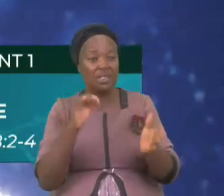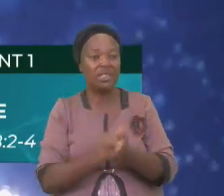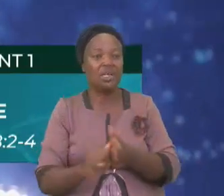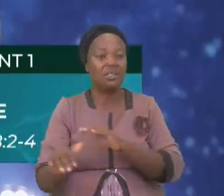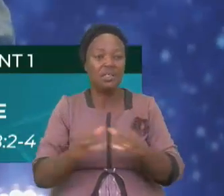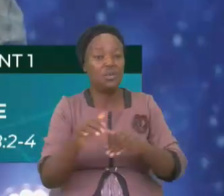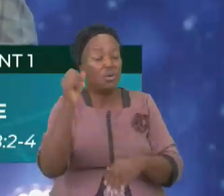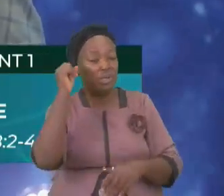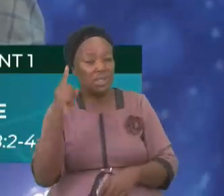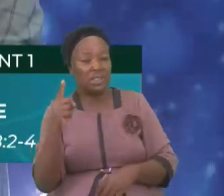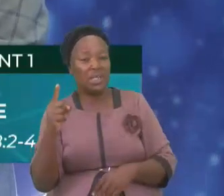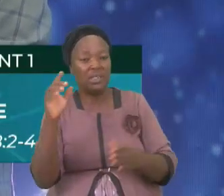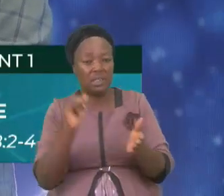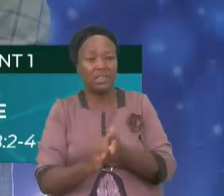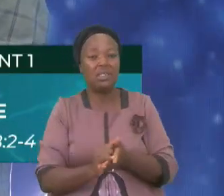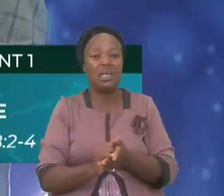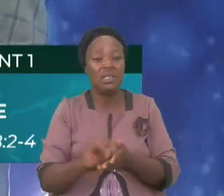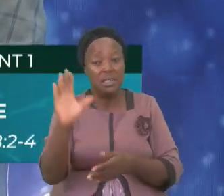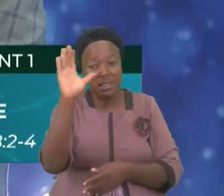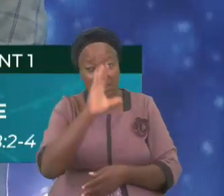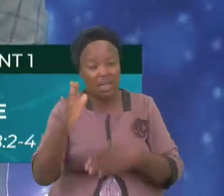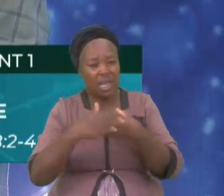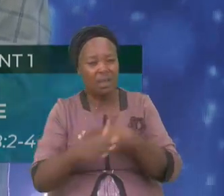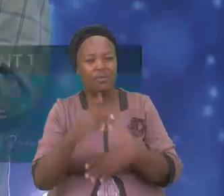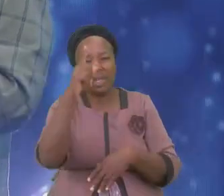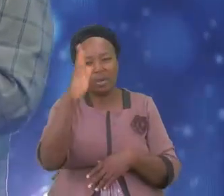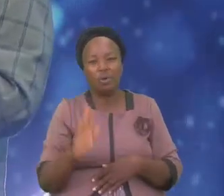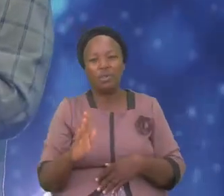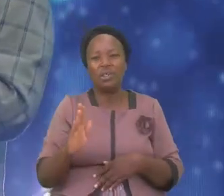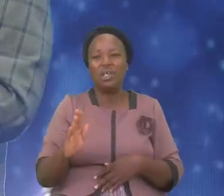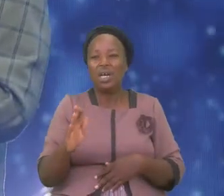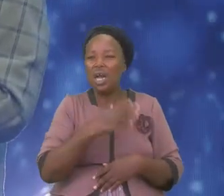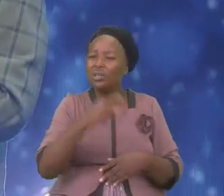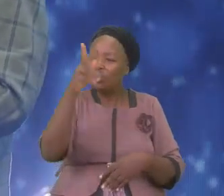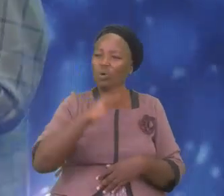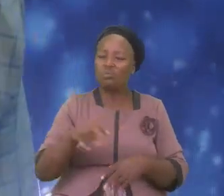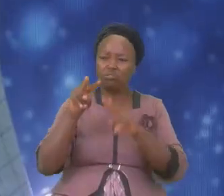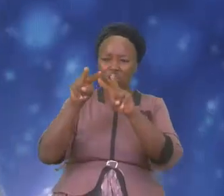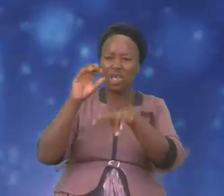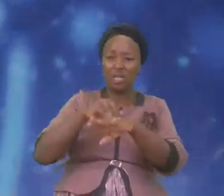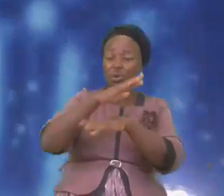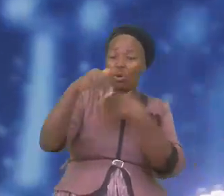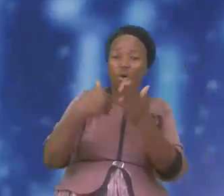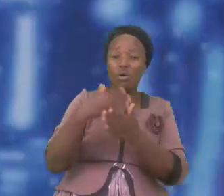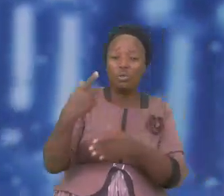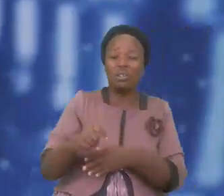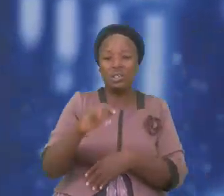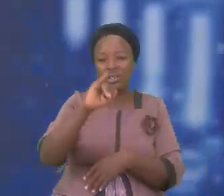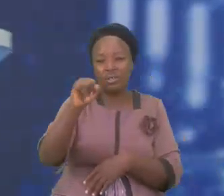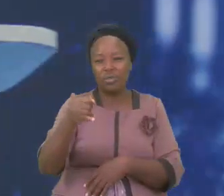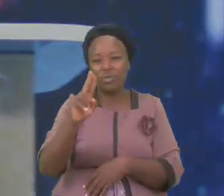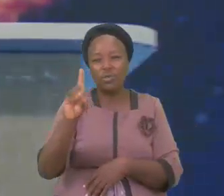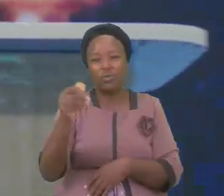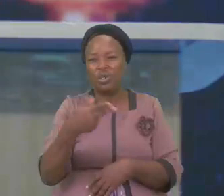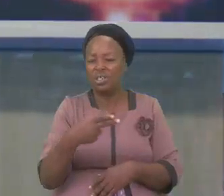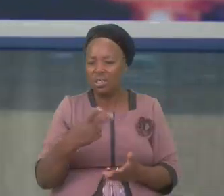was looking at the whole of Judah. Are they seeking the Lord? No, they were not. Were they following after the commandments